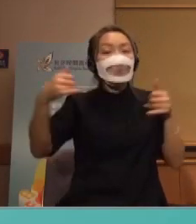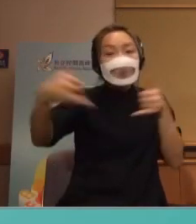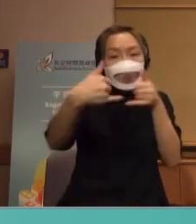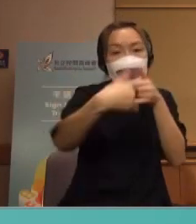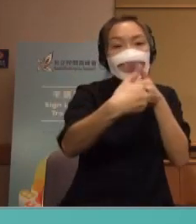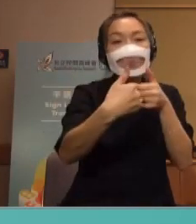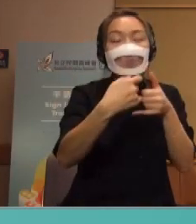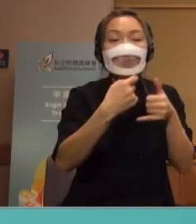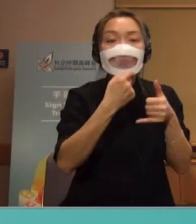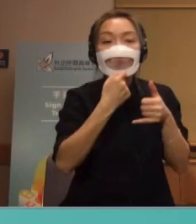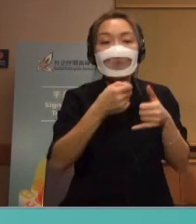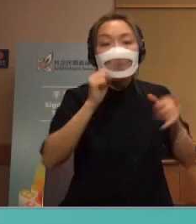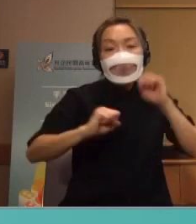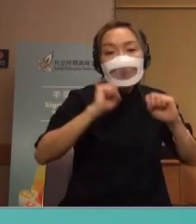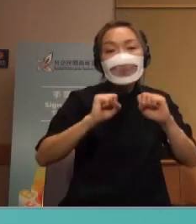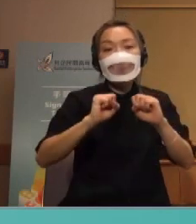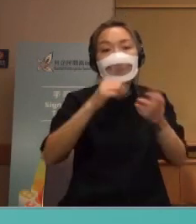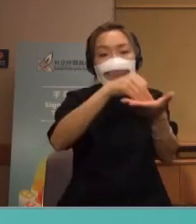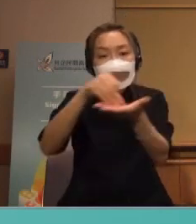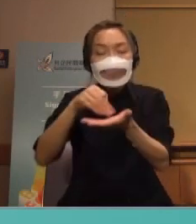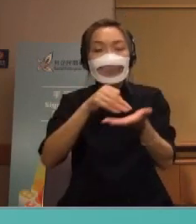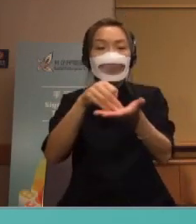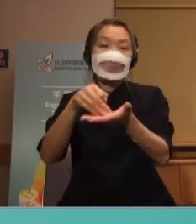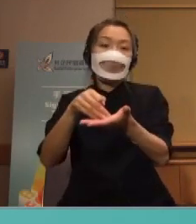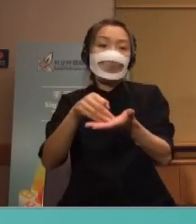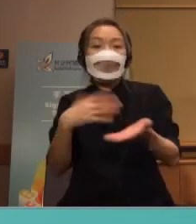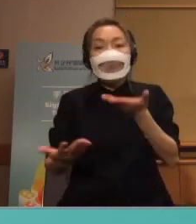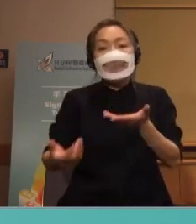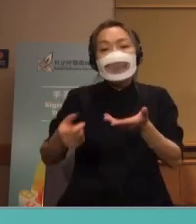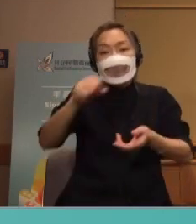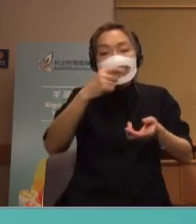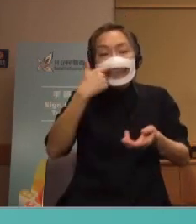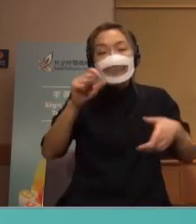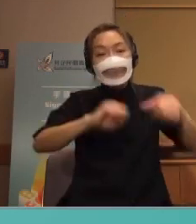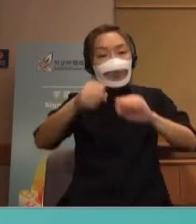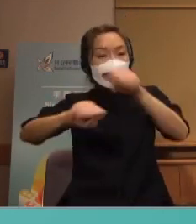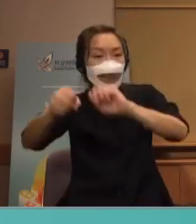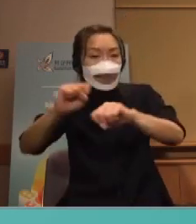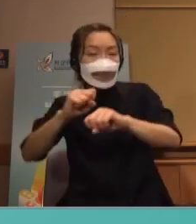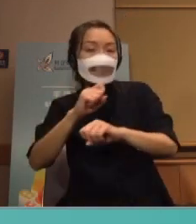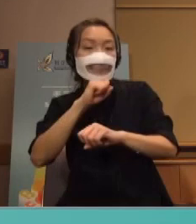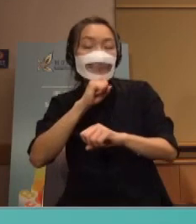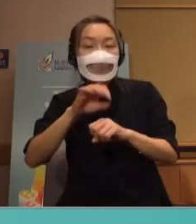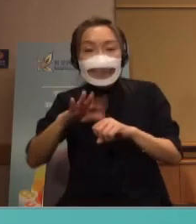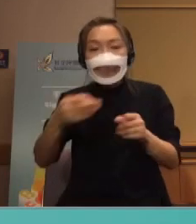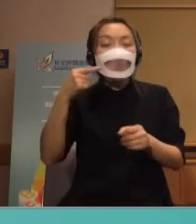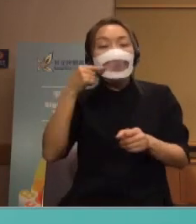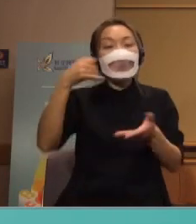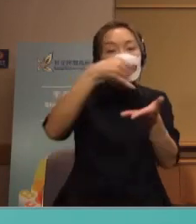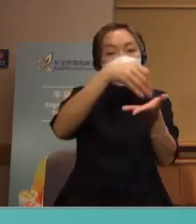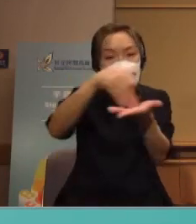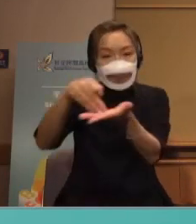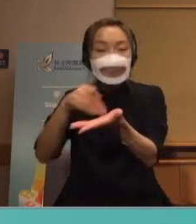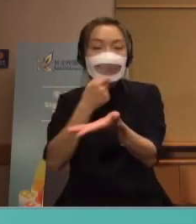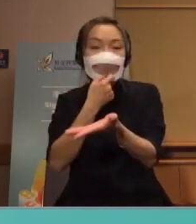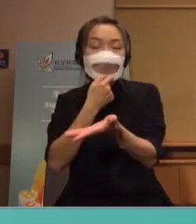with new technology. So this is super interesting, and I guess something to take away, because that is also for impact as well.